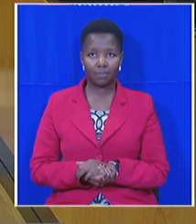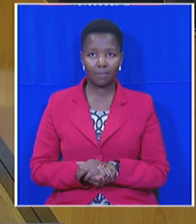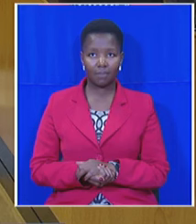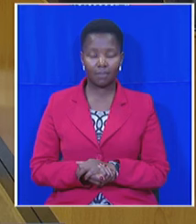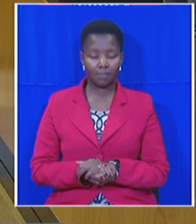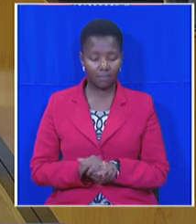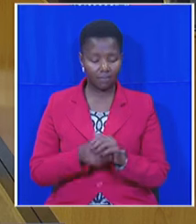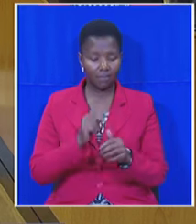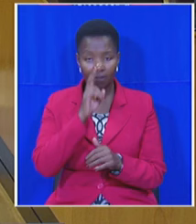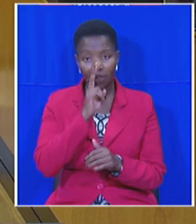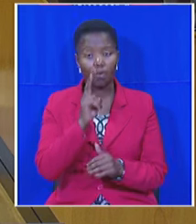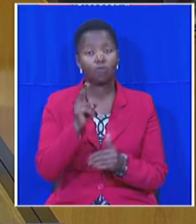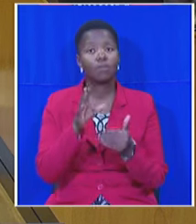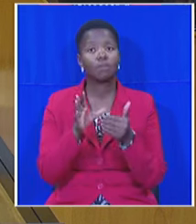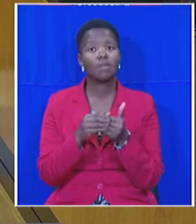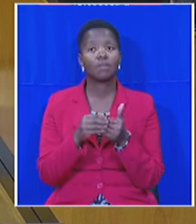Honorable Member.